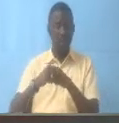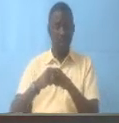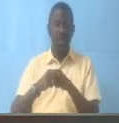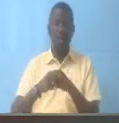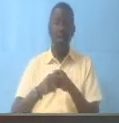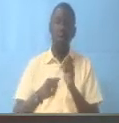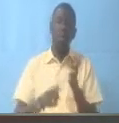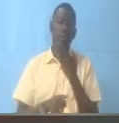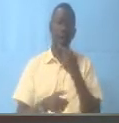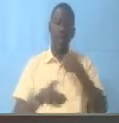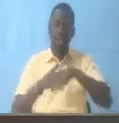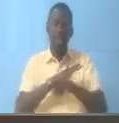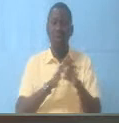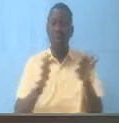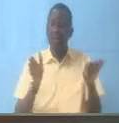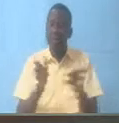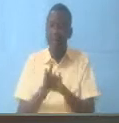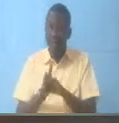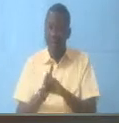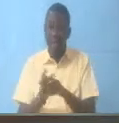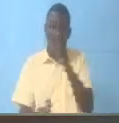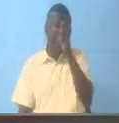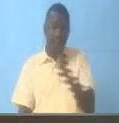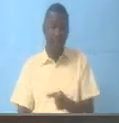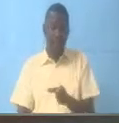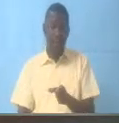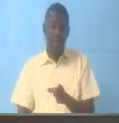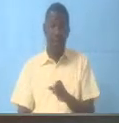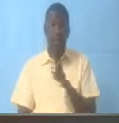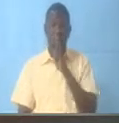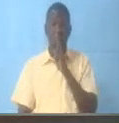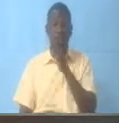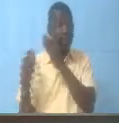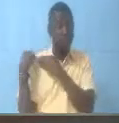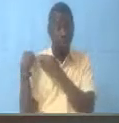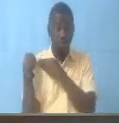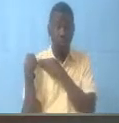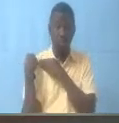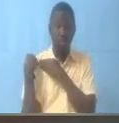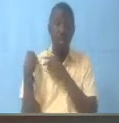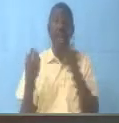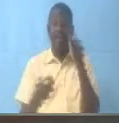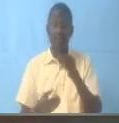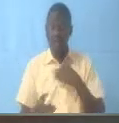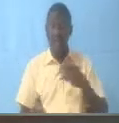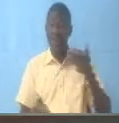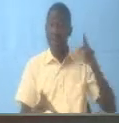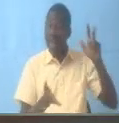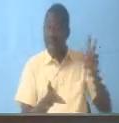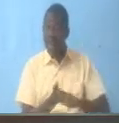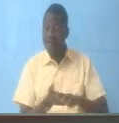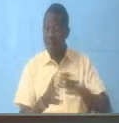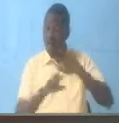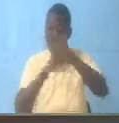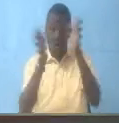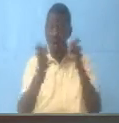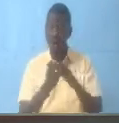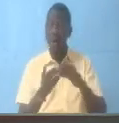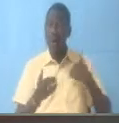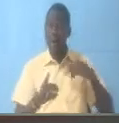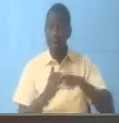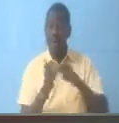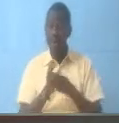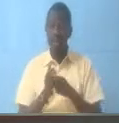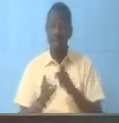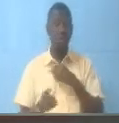went into fixing somebody with liability if the evidence was overwhelmingly against the person and not just based on some kind